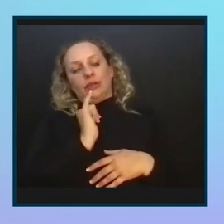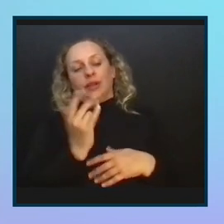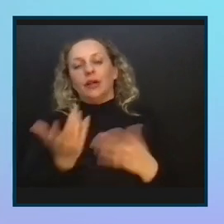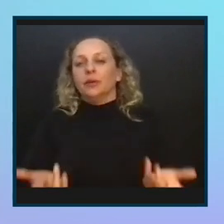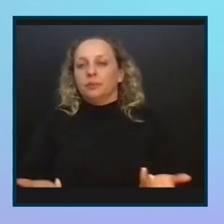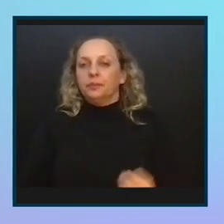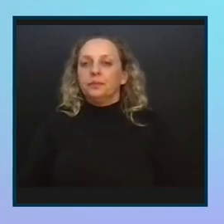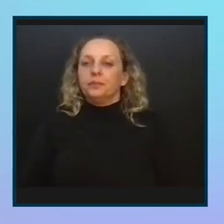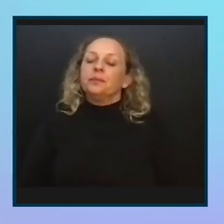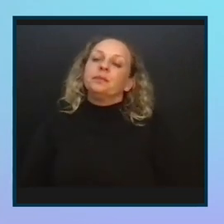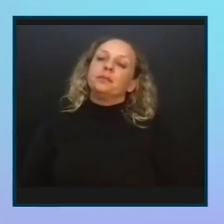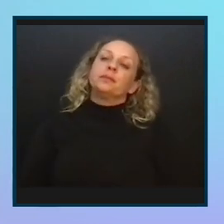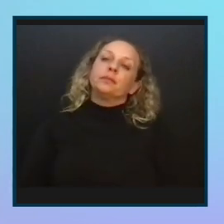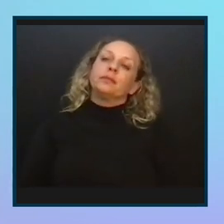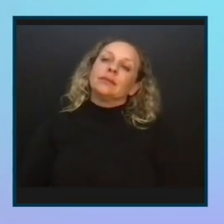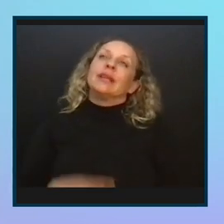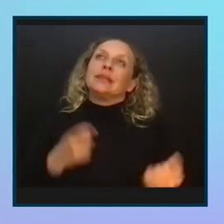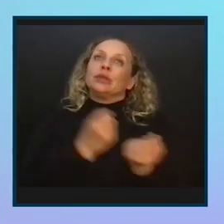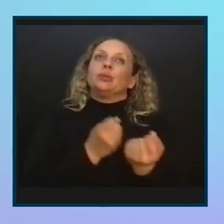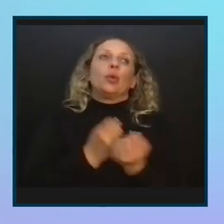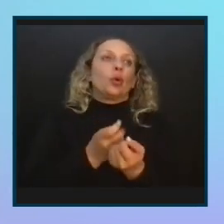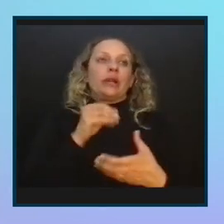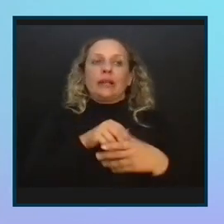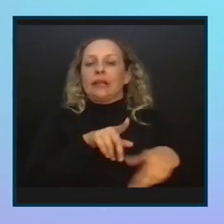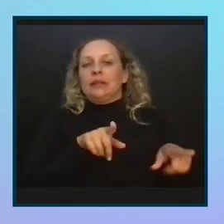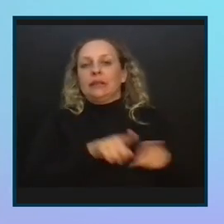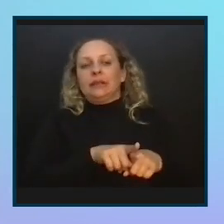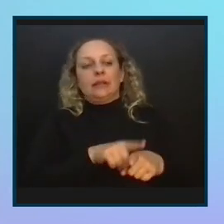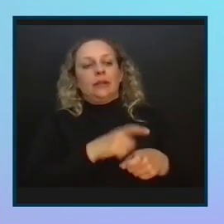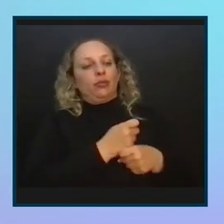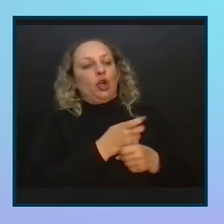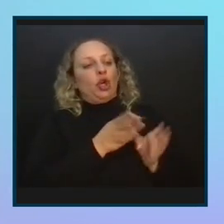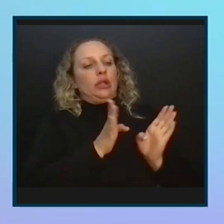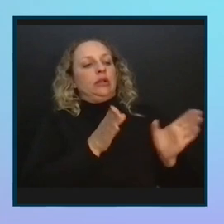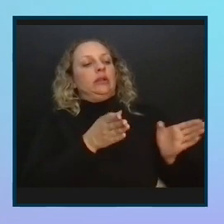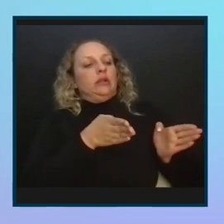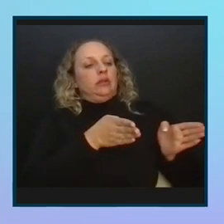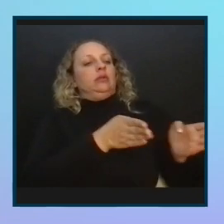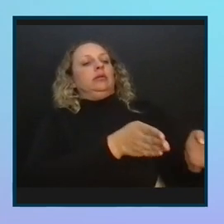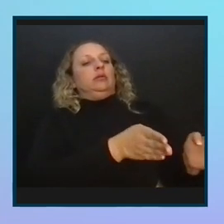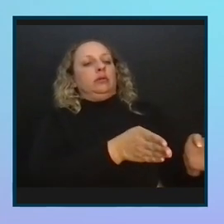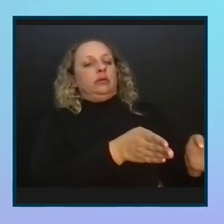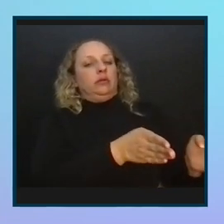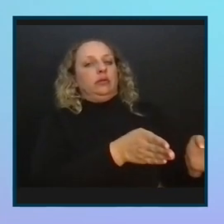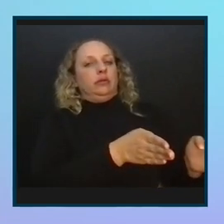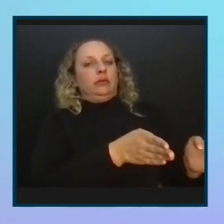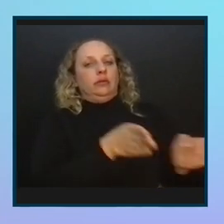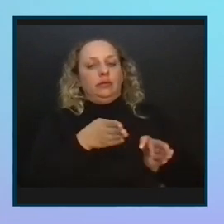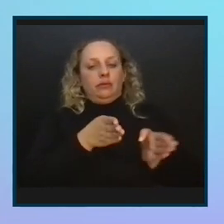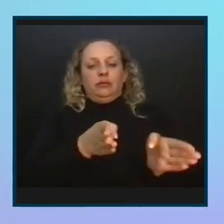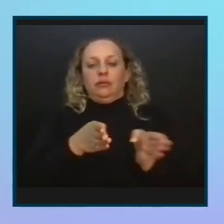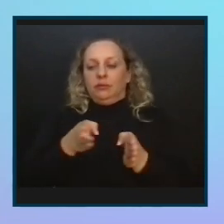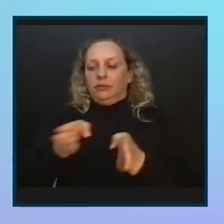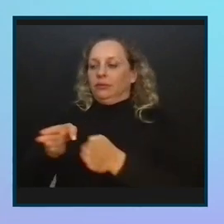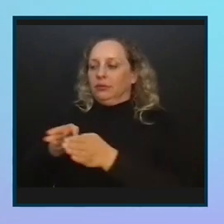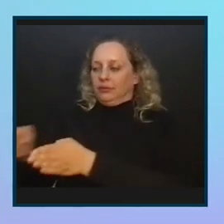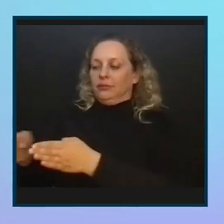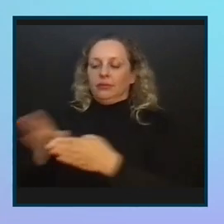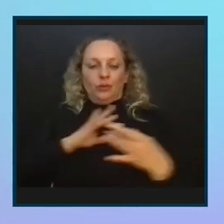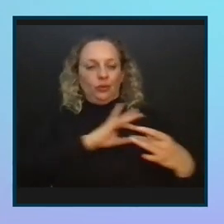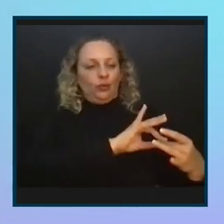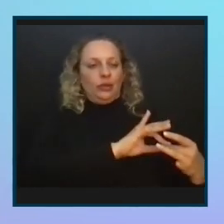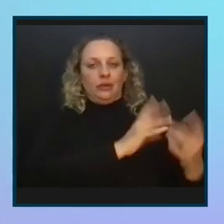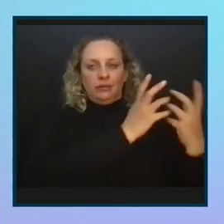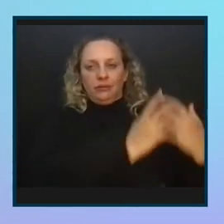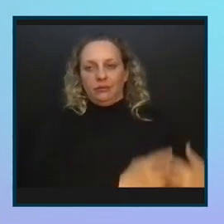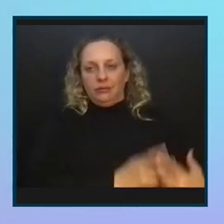like, but supporting things that are all within the same product category and kind of are all related. So